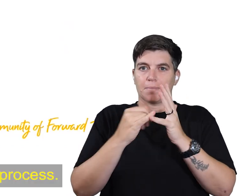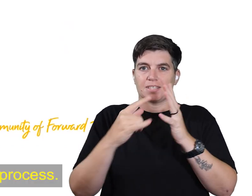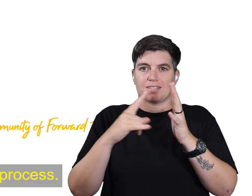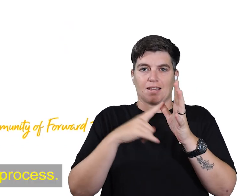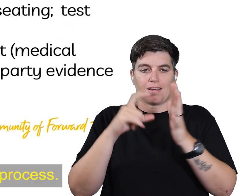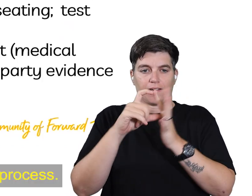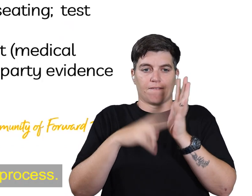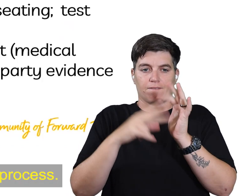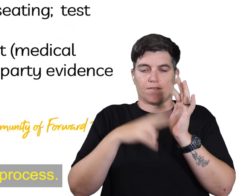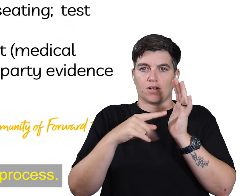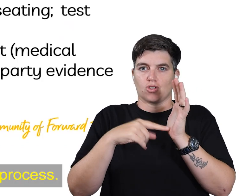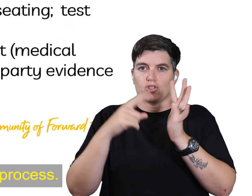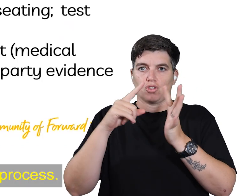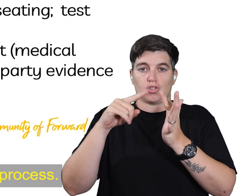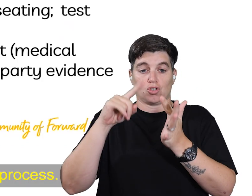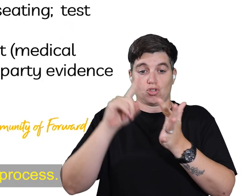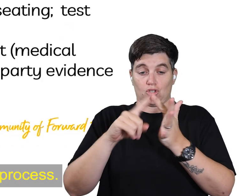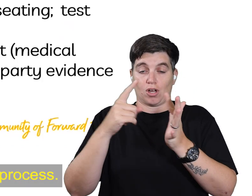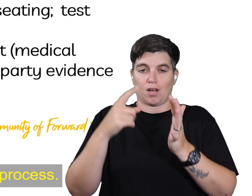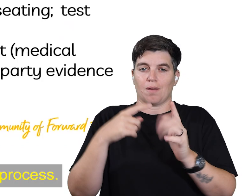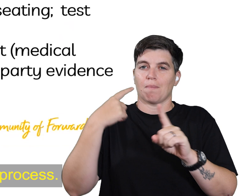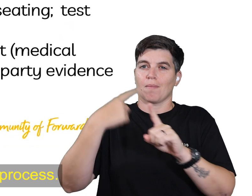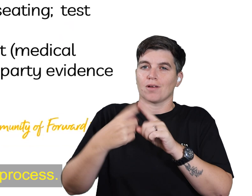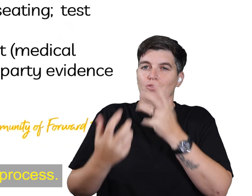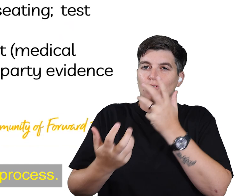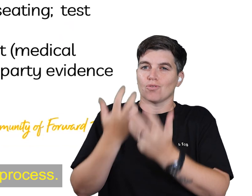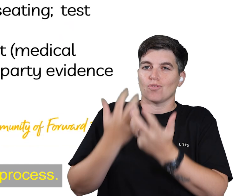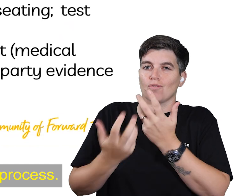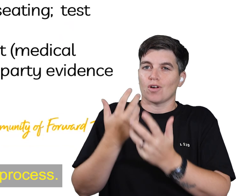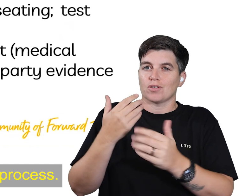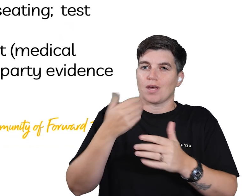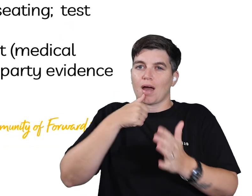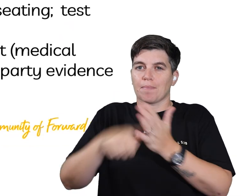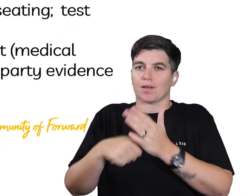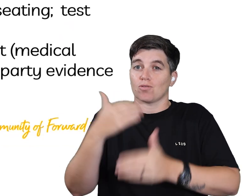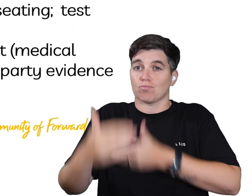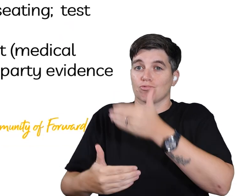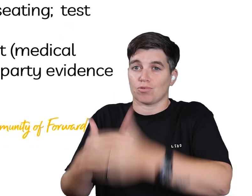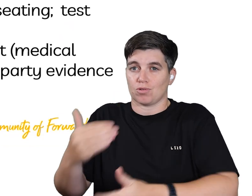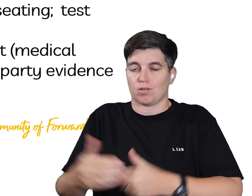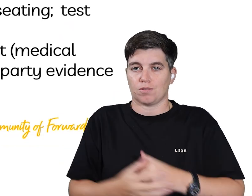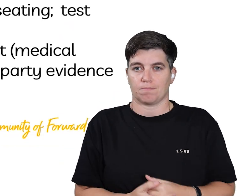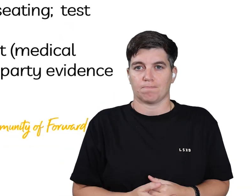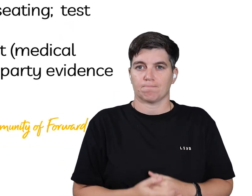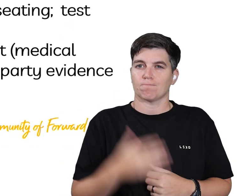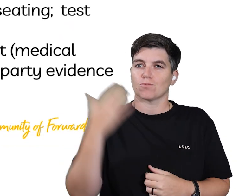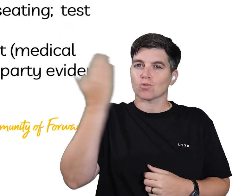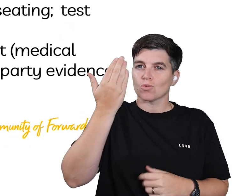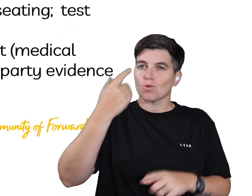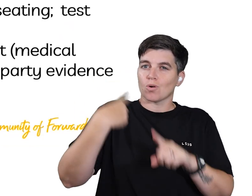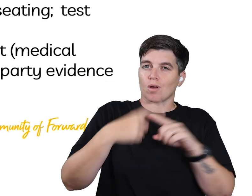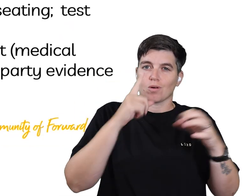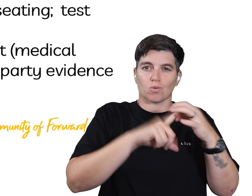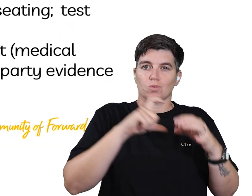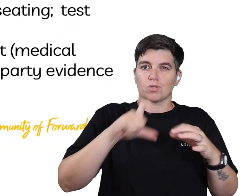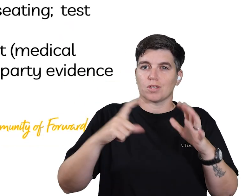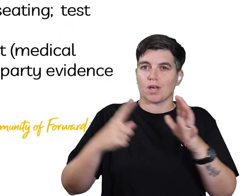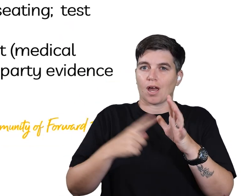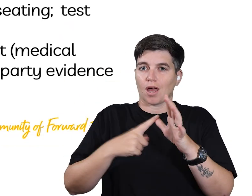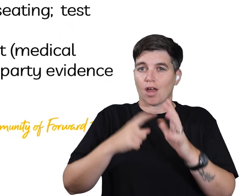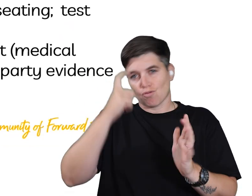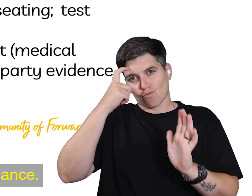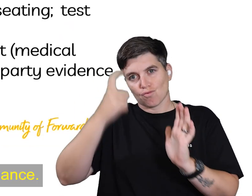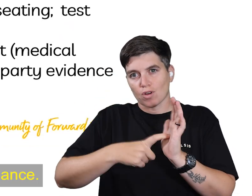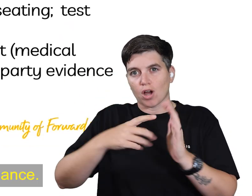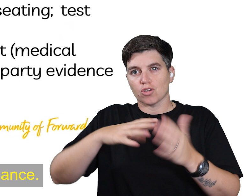or broadly speaking, the university application process. Schools and QCAA recognise that some students